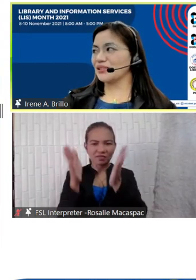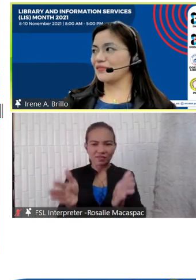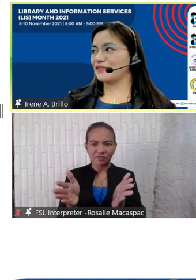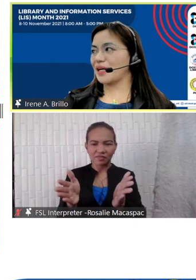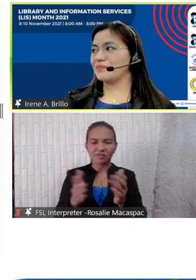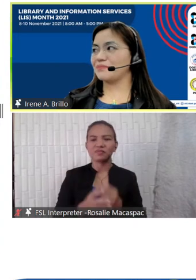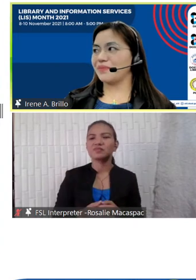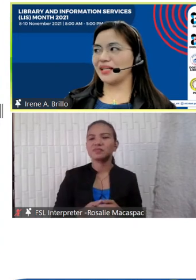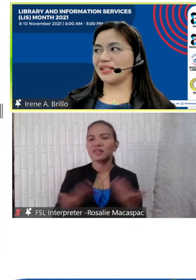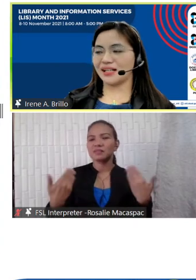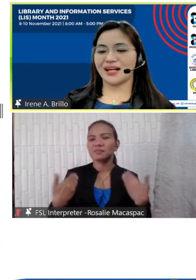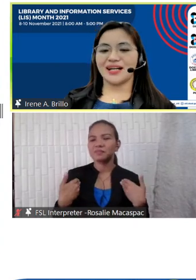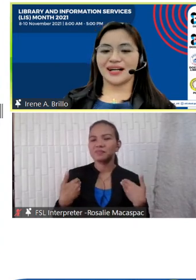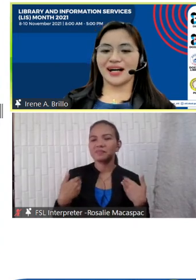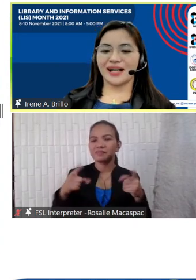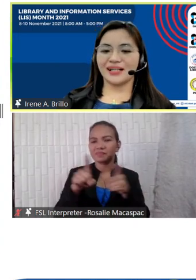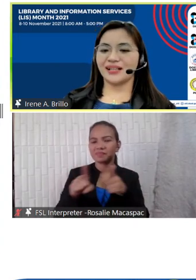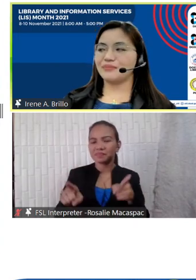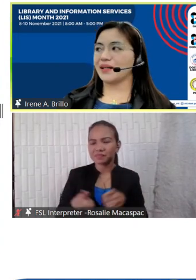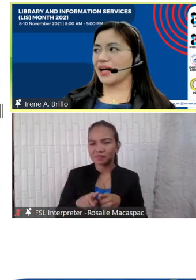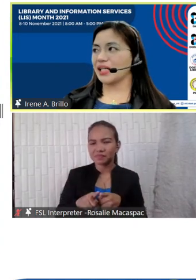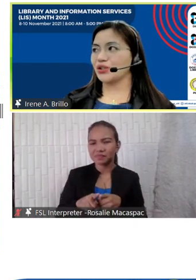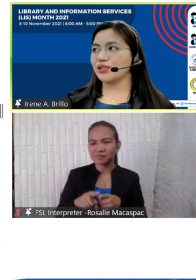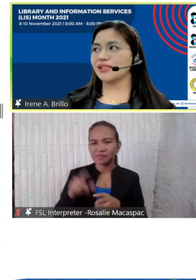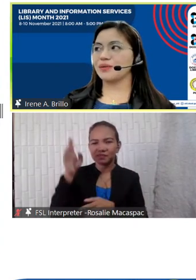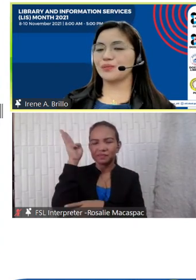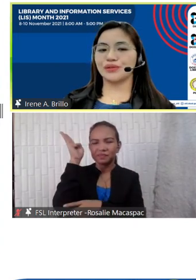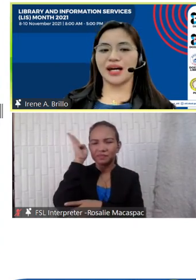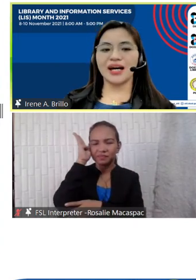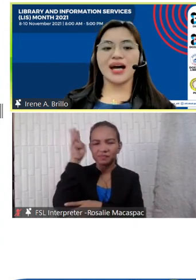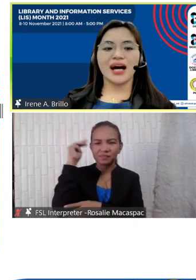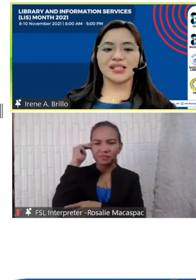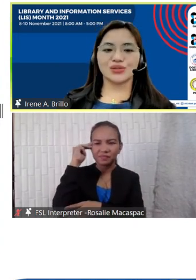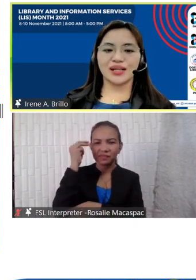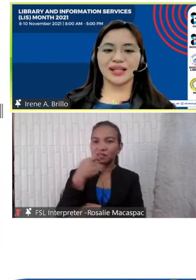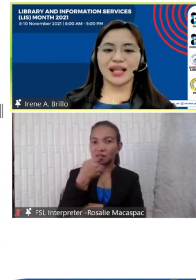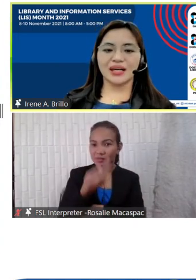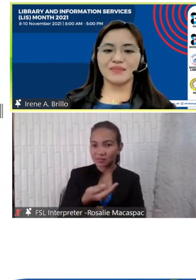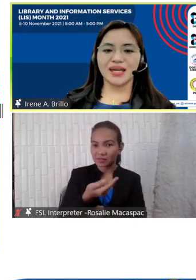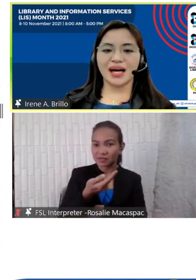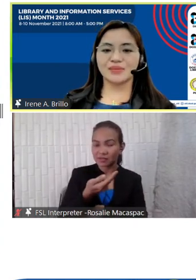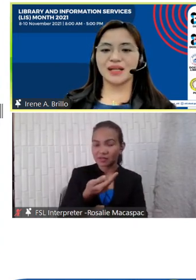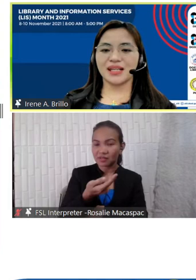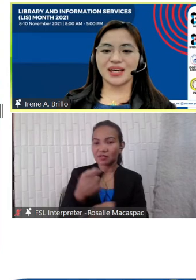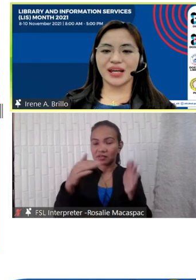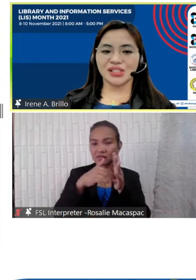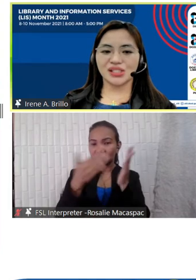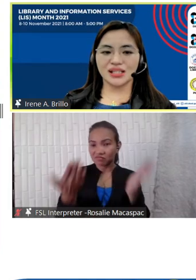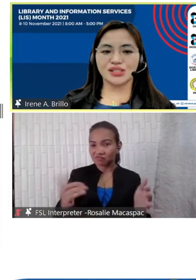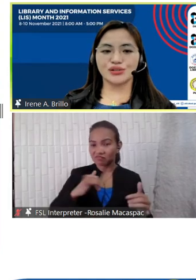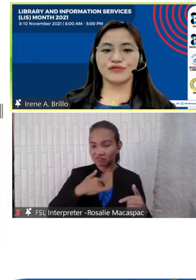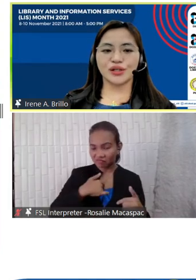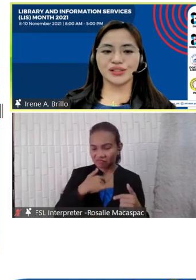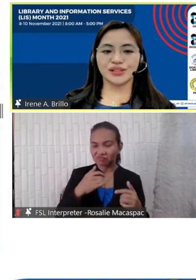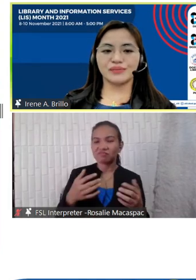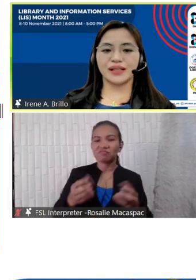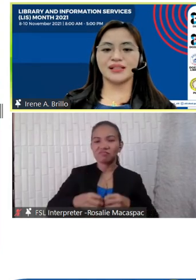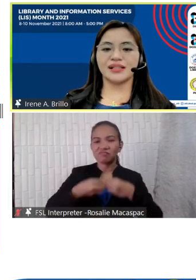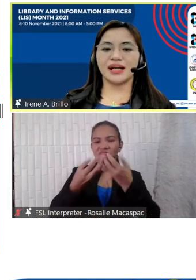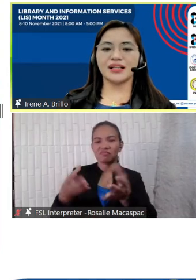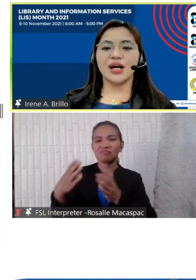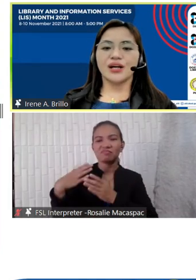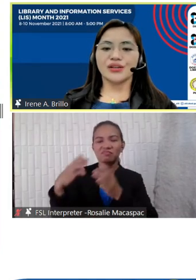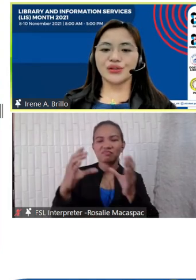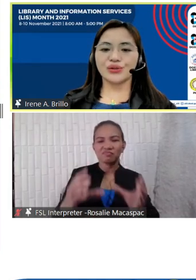We also have from Benedict Kyle Mercado, sabi po niya, a student like me has been given a chance to foster